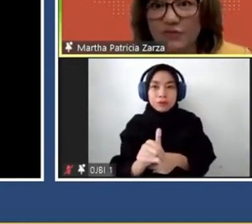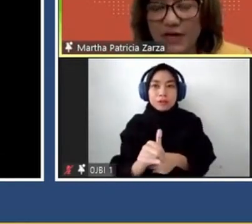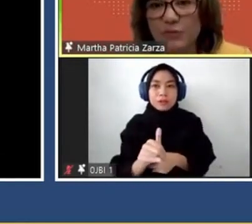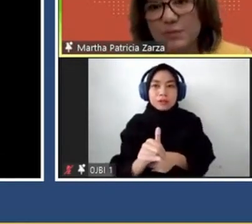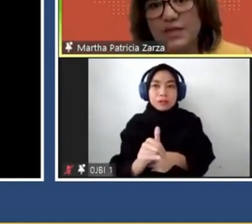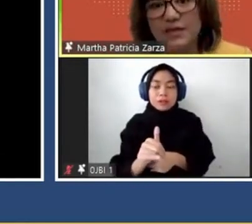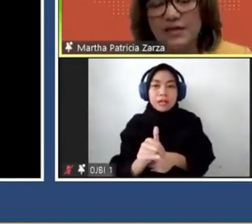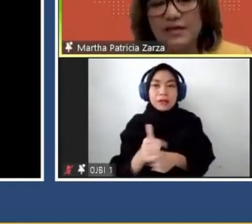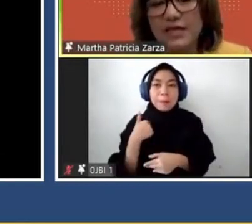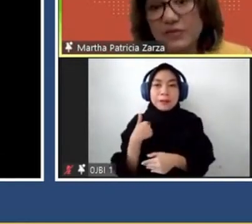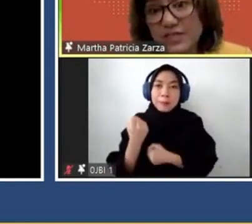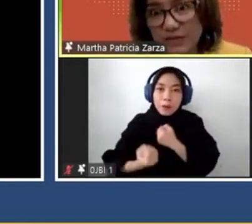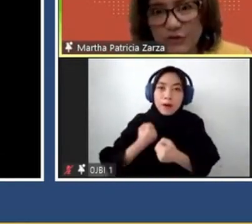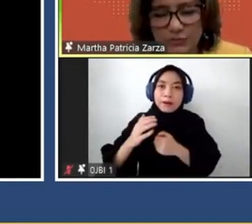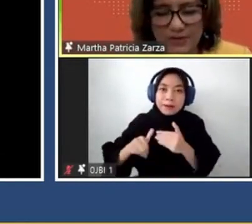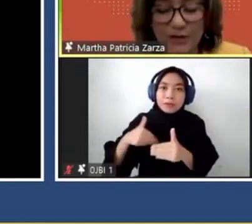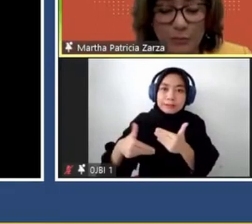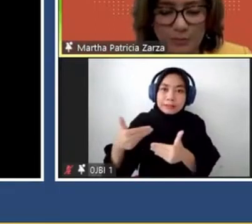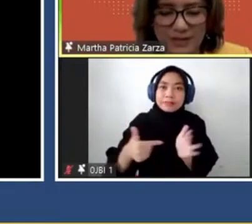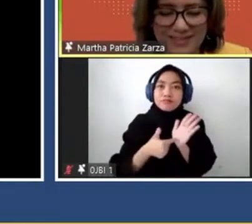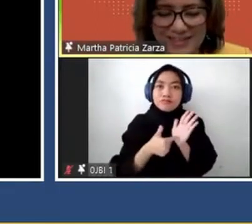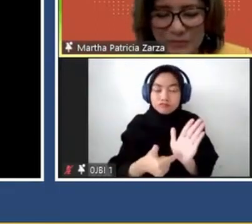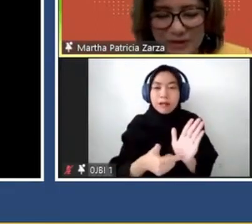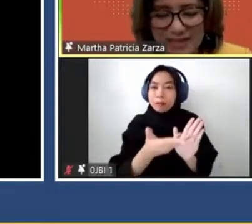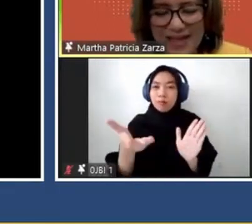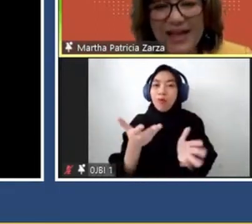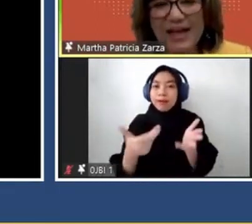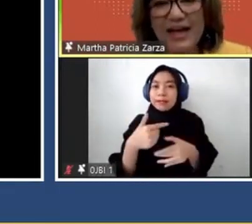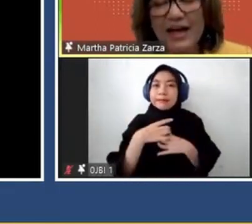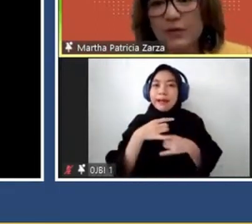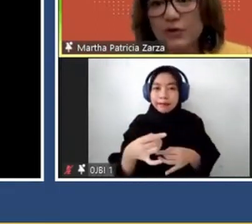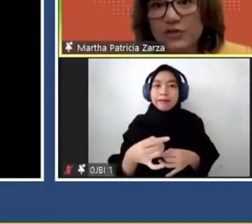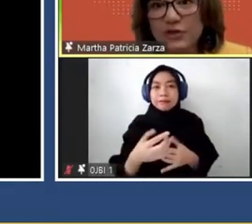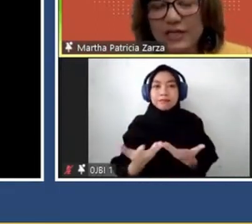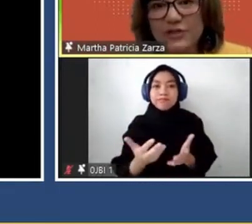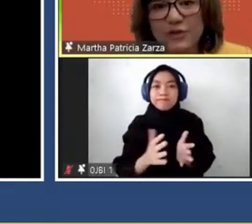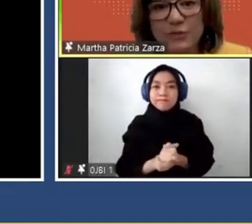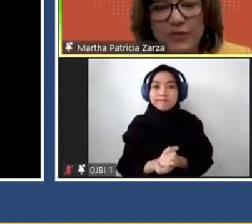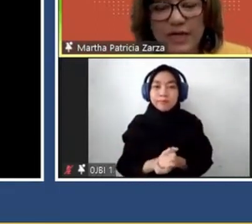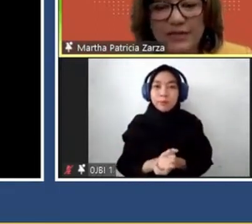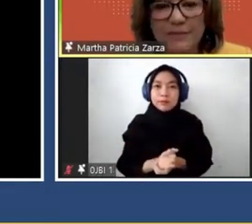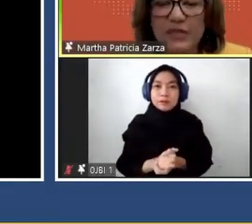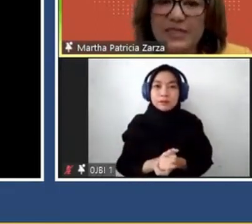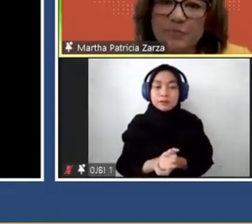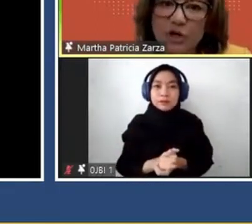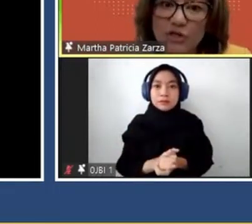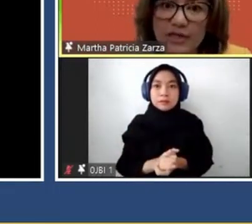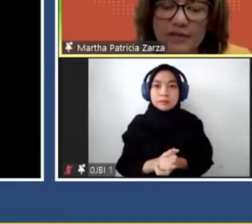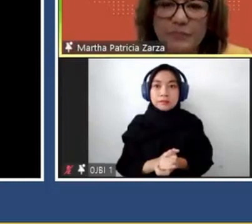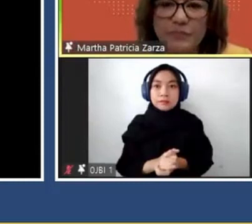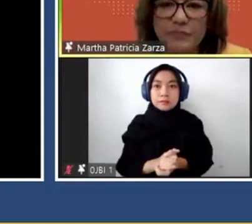done so far would be interesting for you. I hope it is that way. I would also let you know that